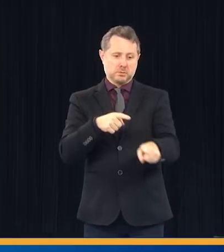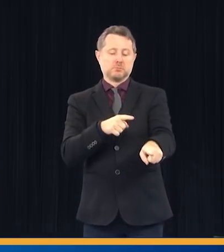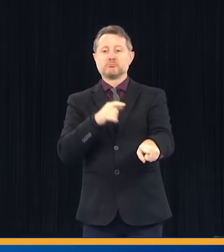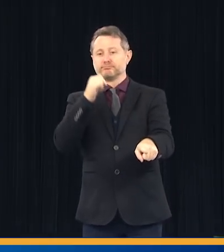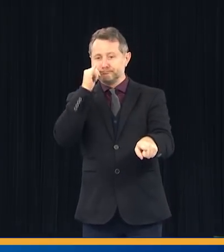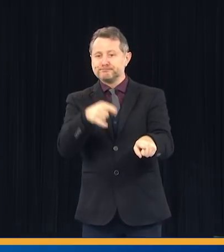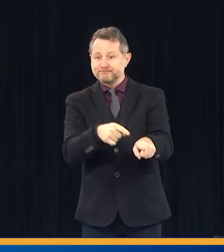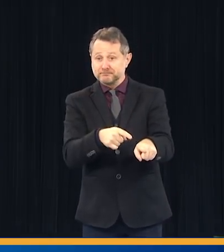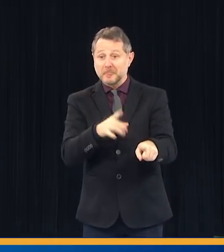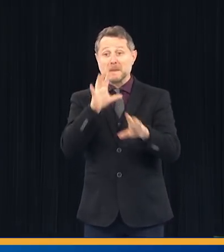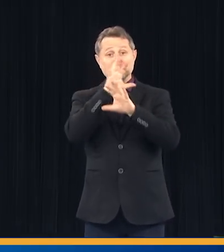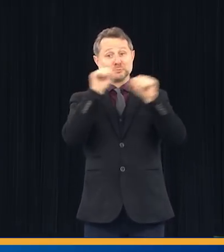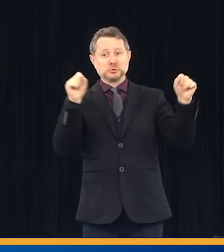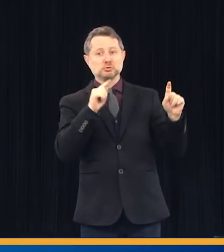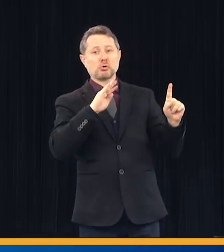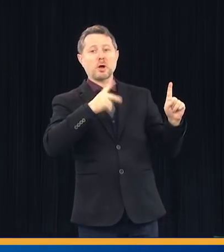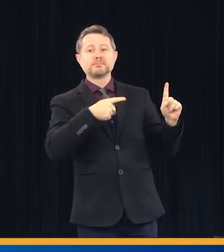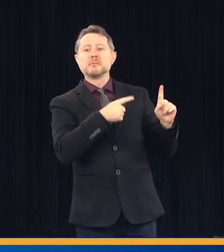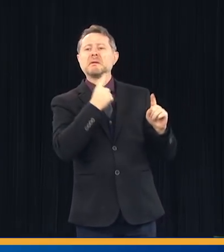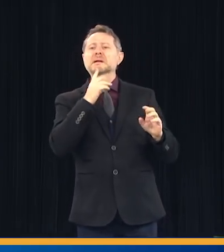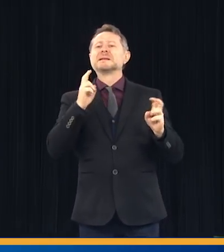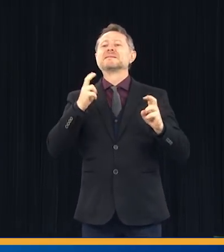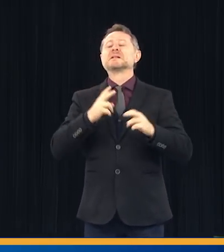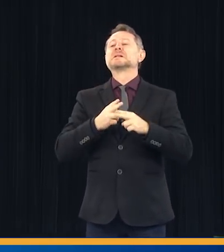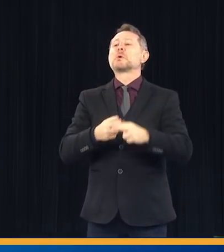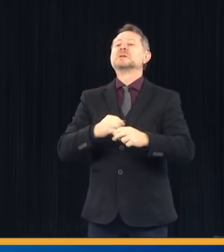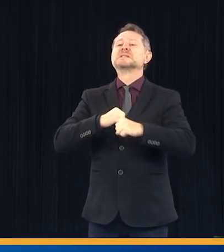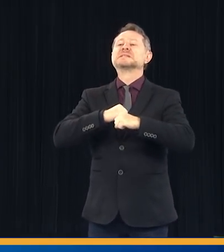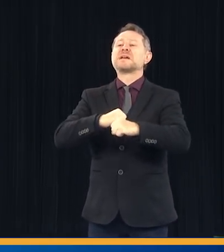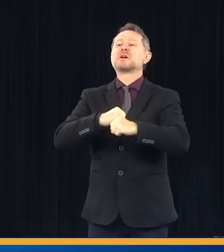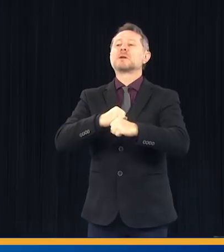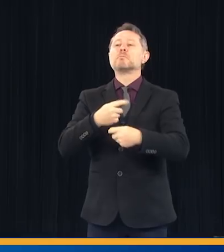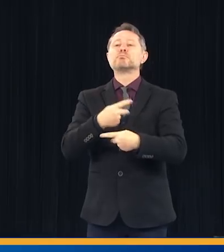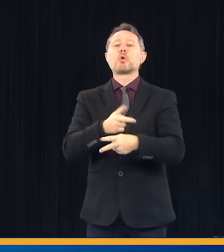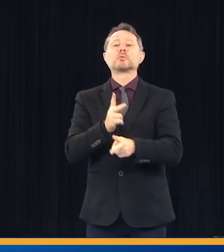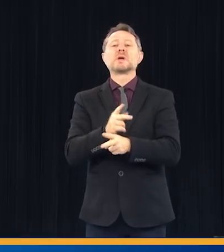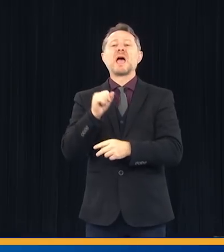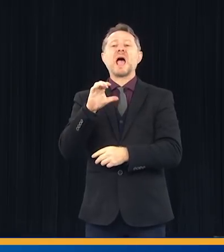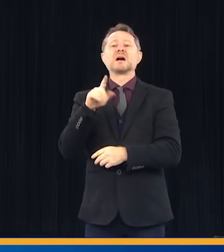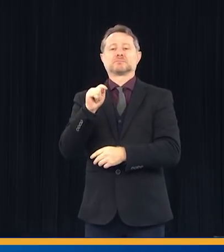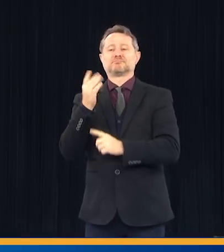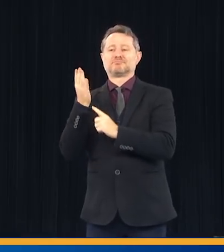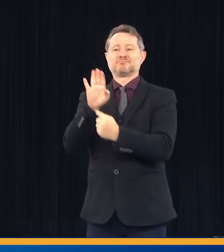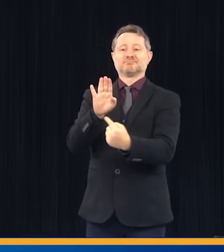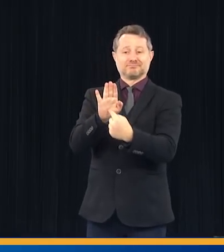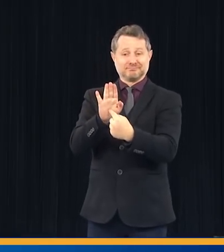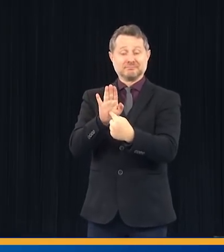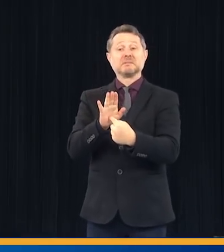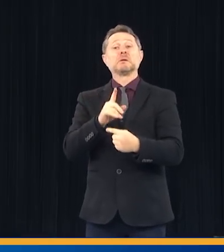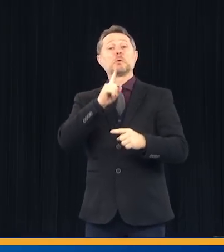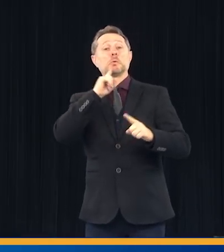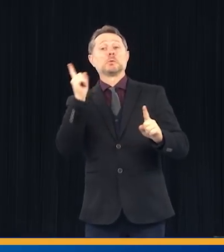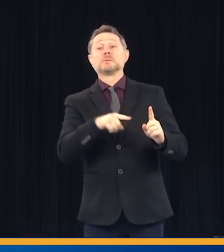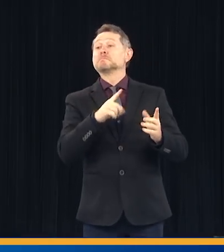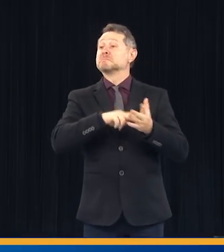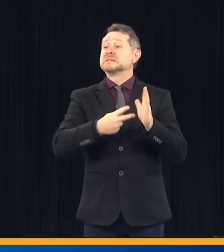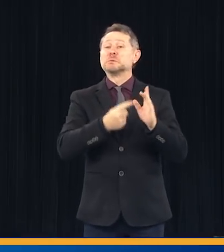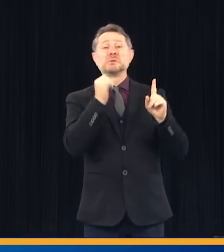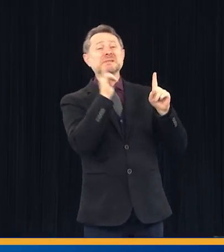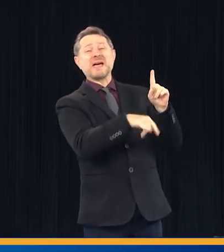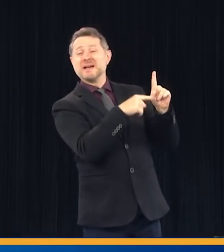Production Act. What the Defense Production Act basically says is, I'm not going to ask private